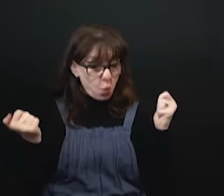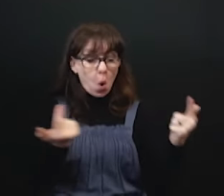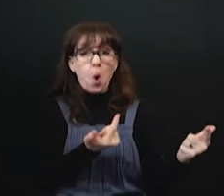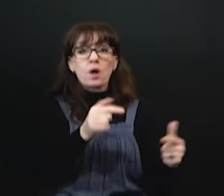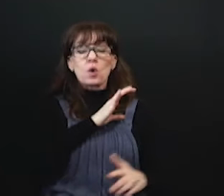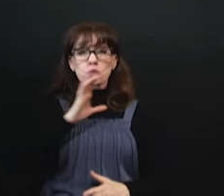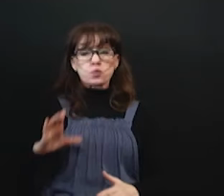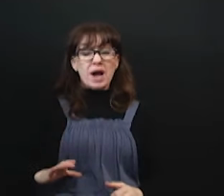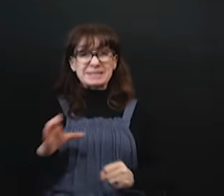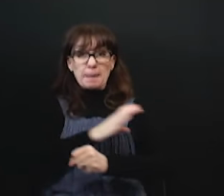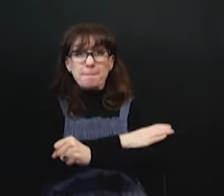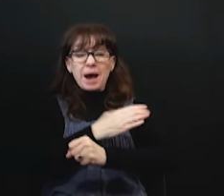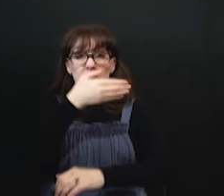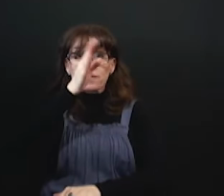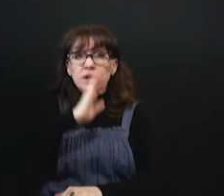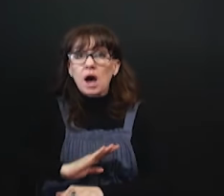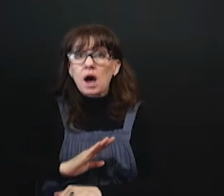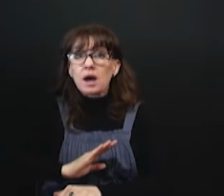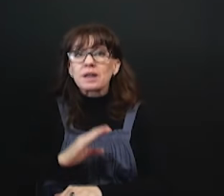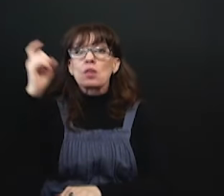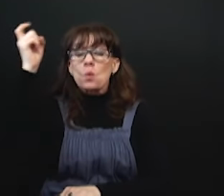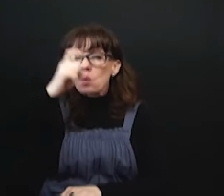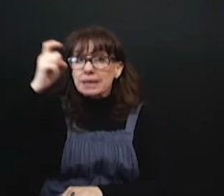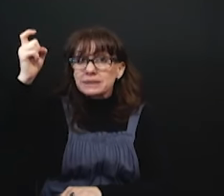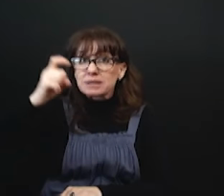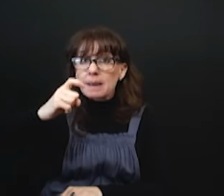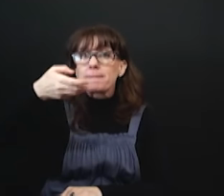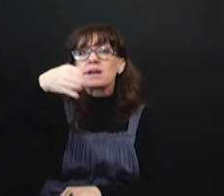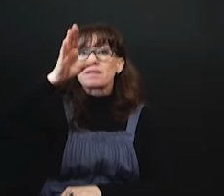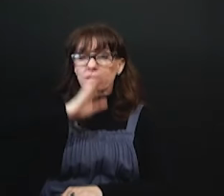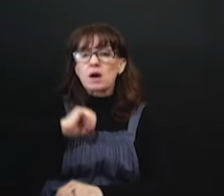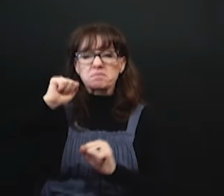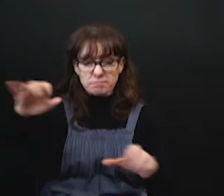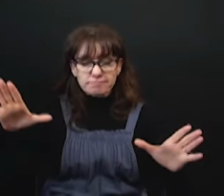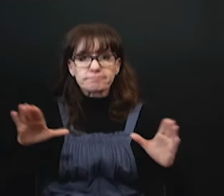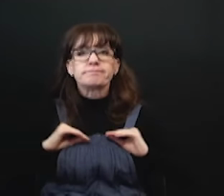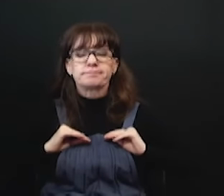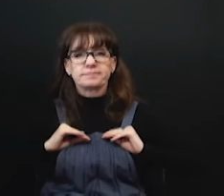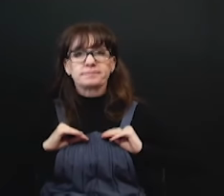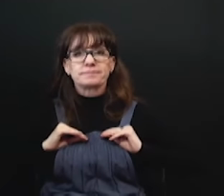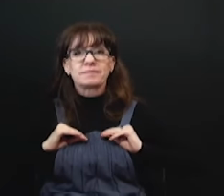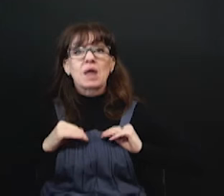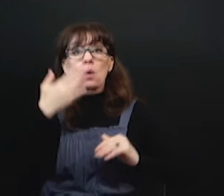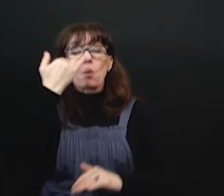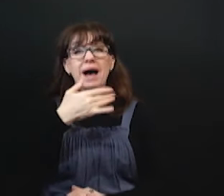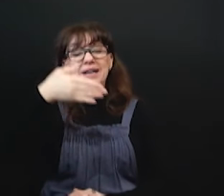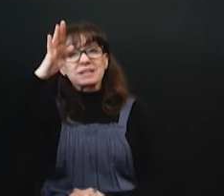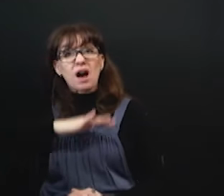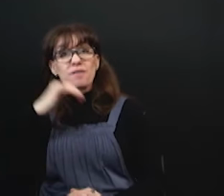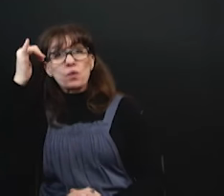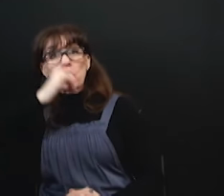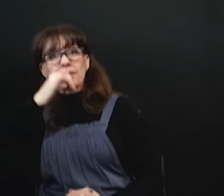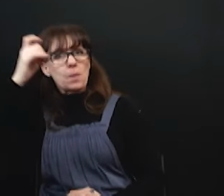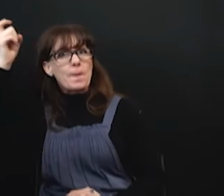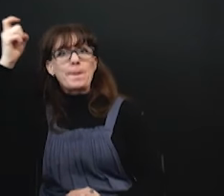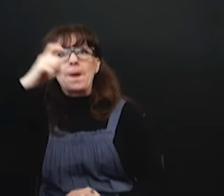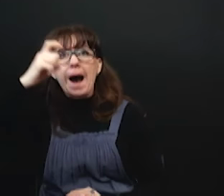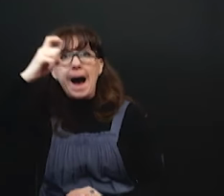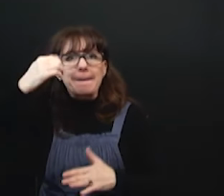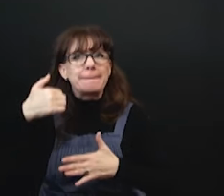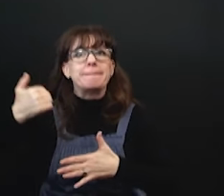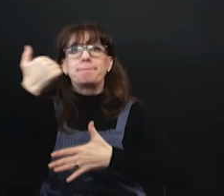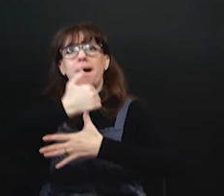Christ the power of God and the wisdom of God. For God's foolishness is wiser than human